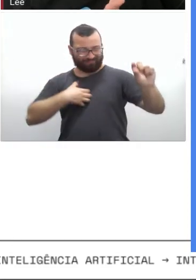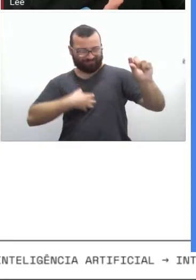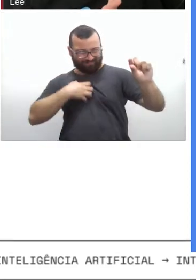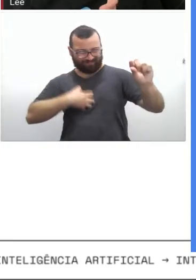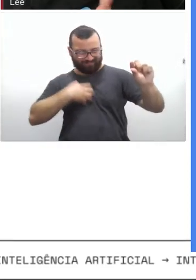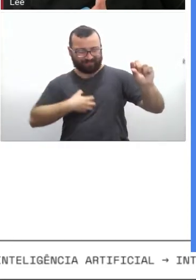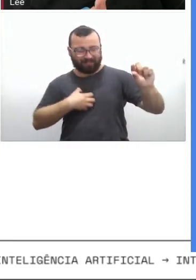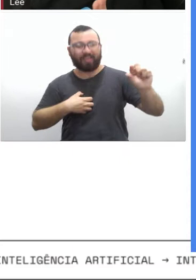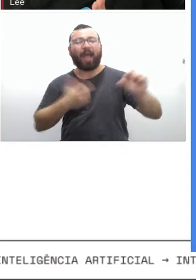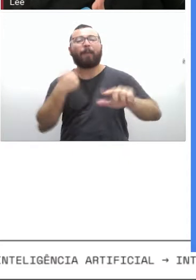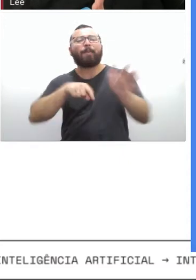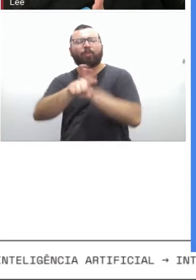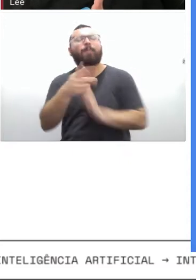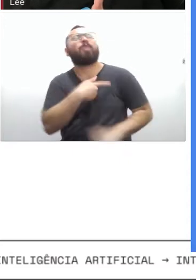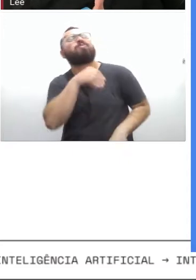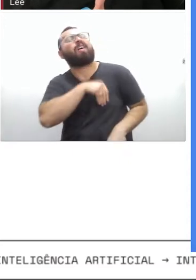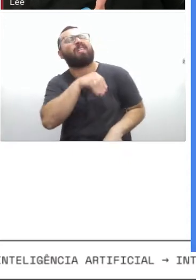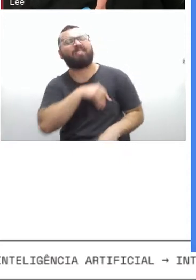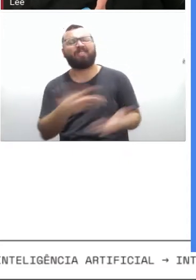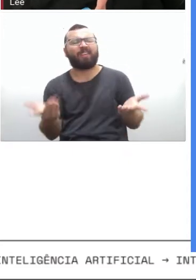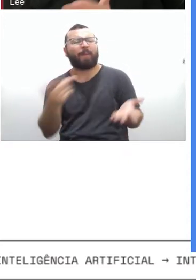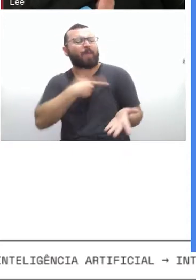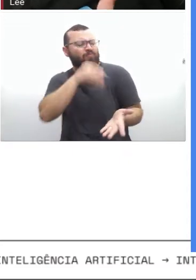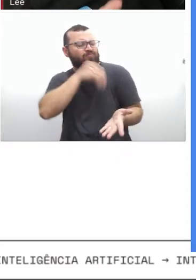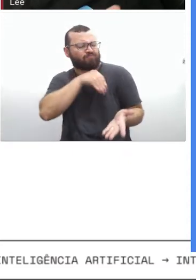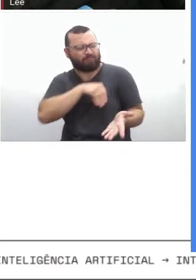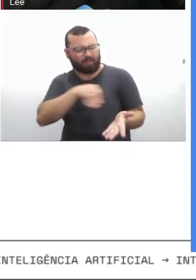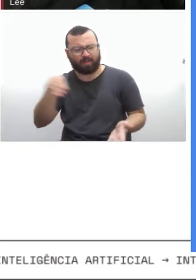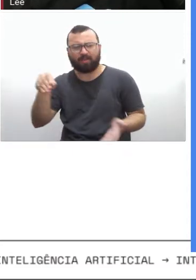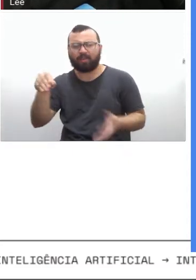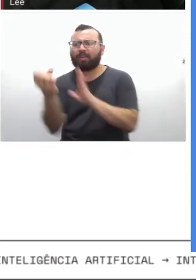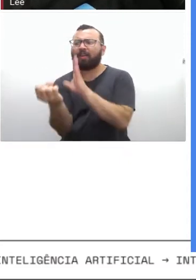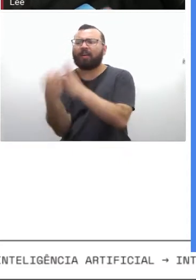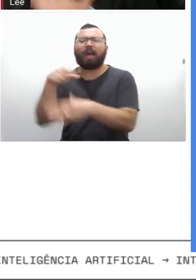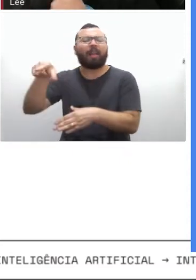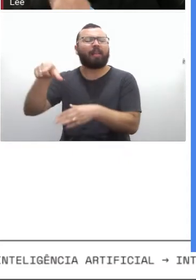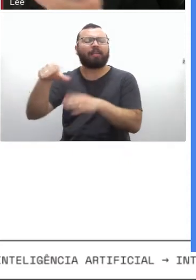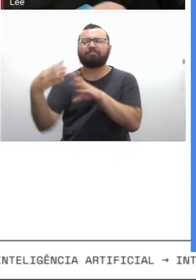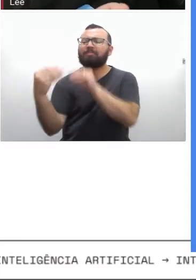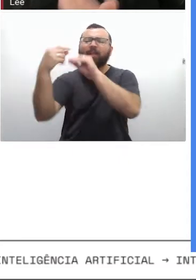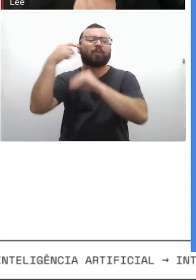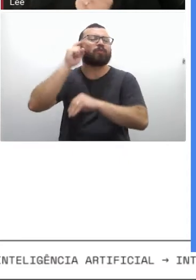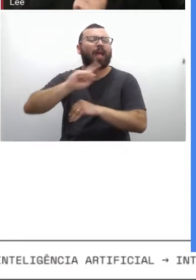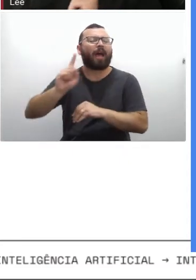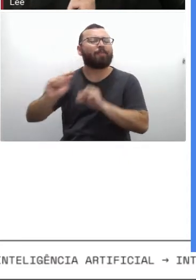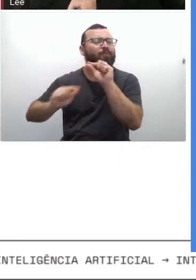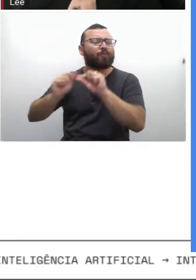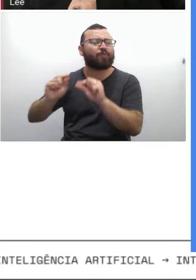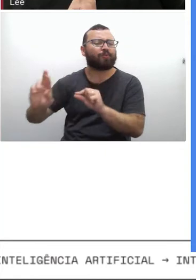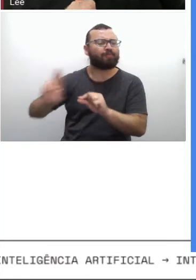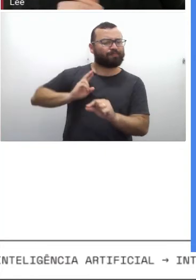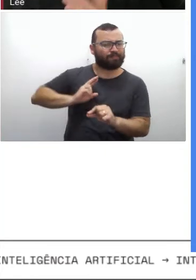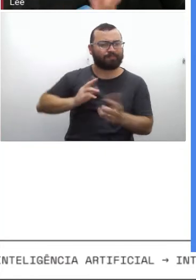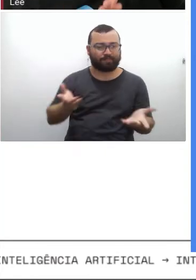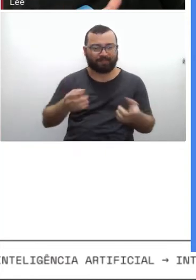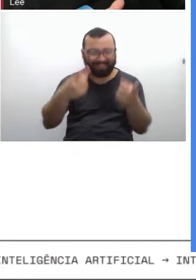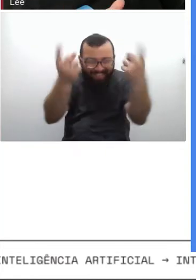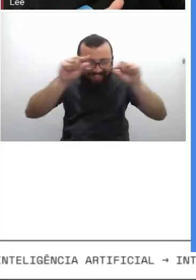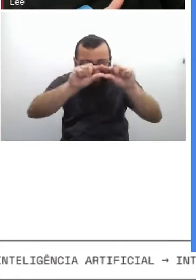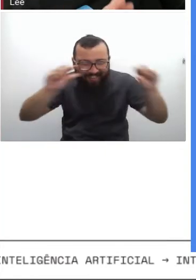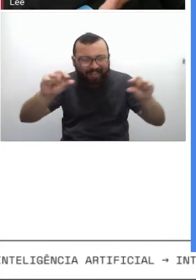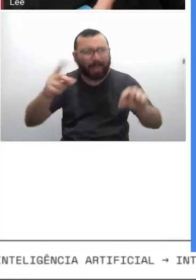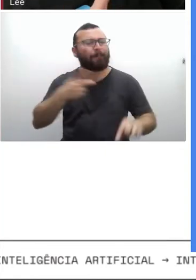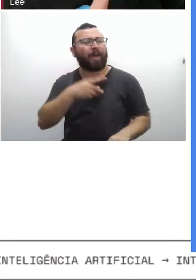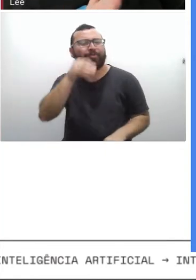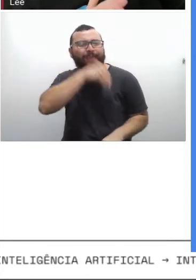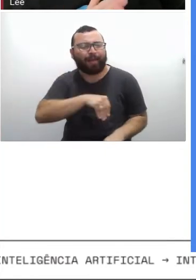this salary, like, did my salary came in today? And the chatbot didn't know what to answer. It said, sorry, what was that? My salary, when will I